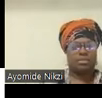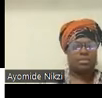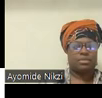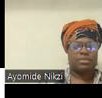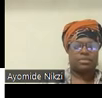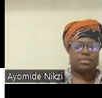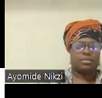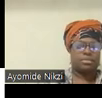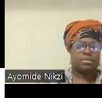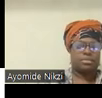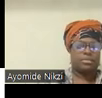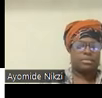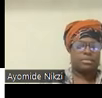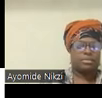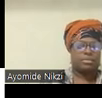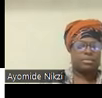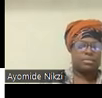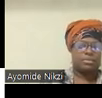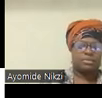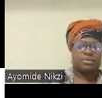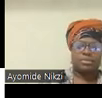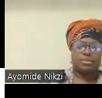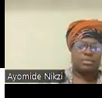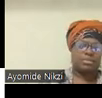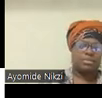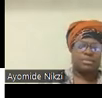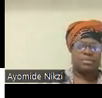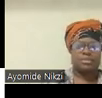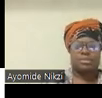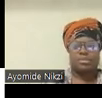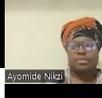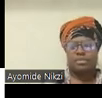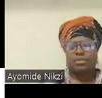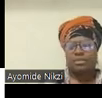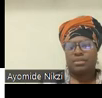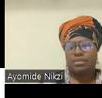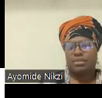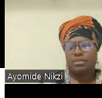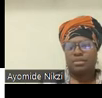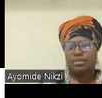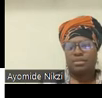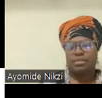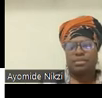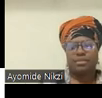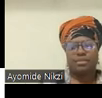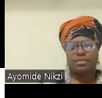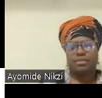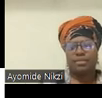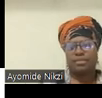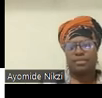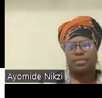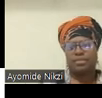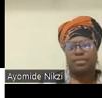picture it, overview of the accountability system, vision, mission, and values, message from the